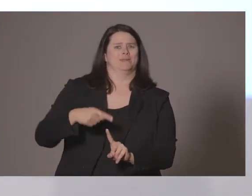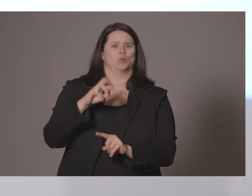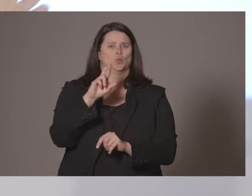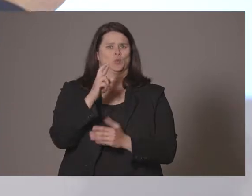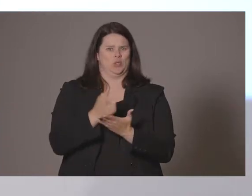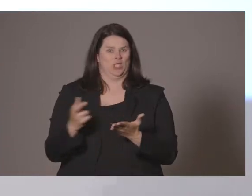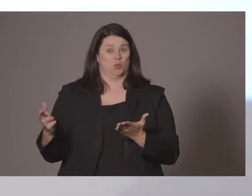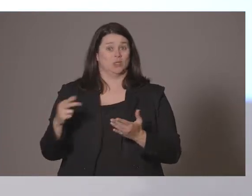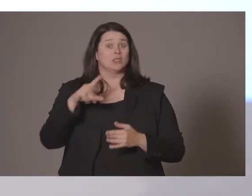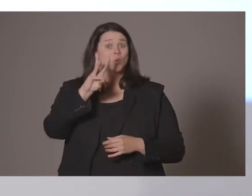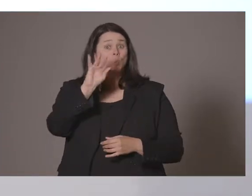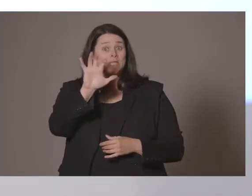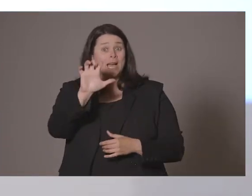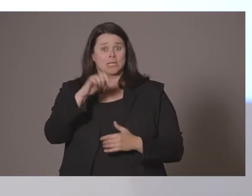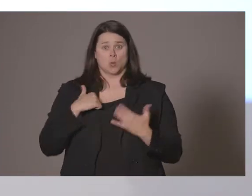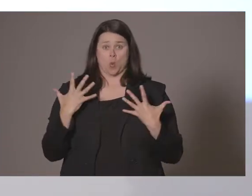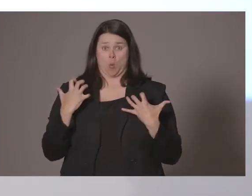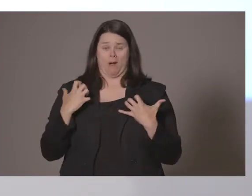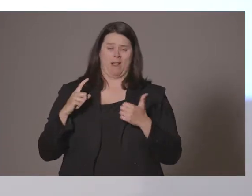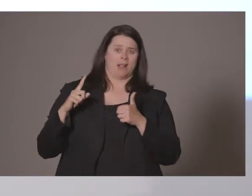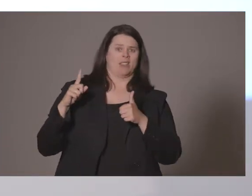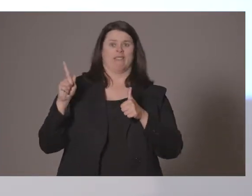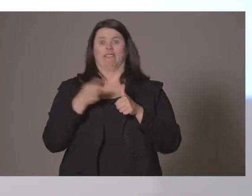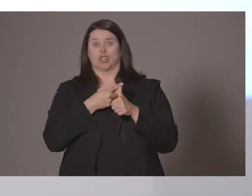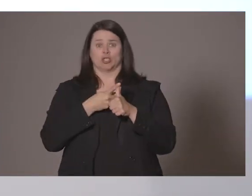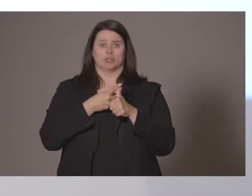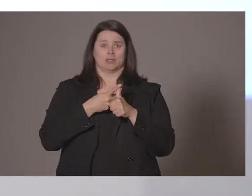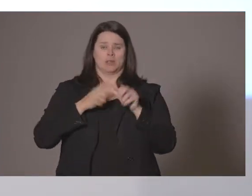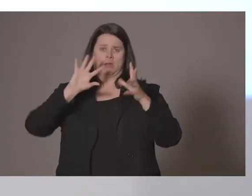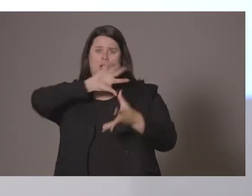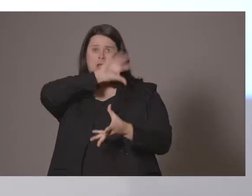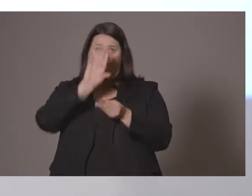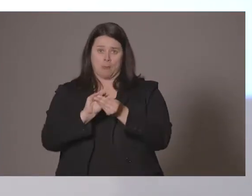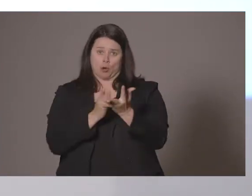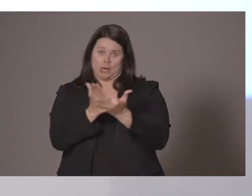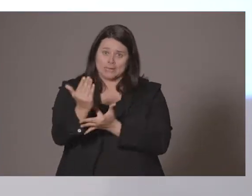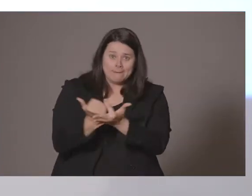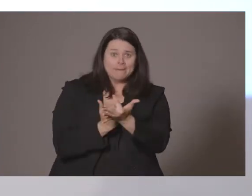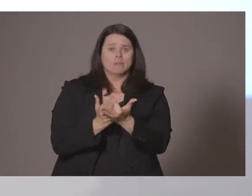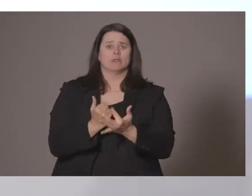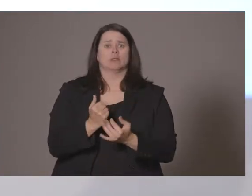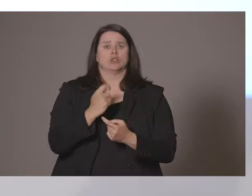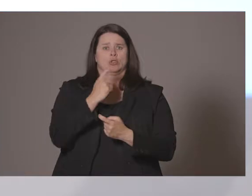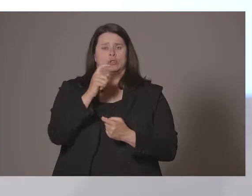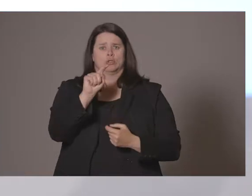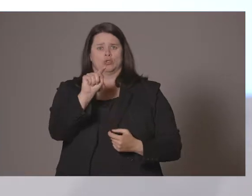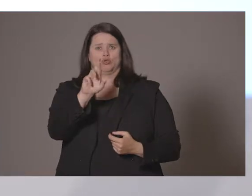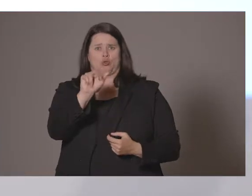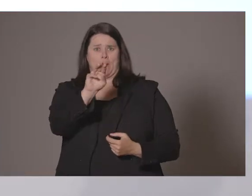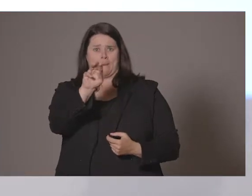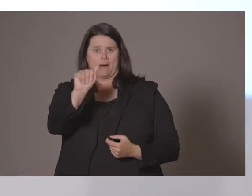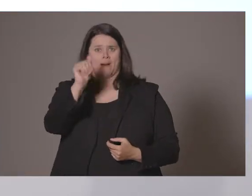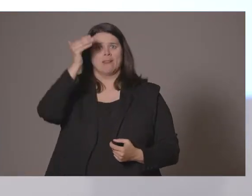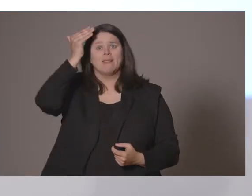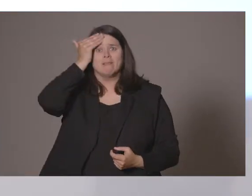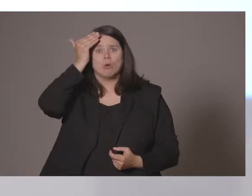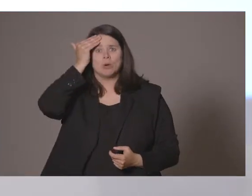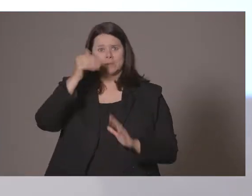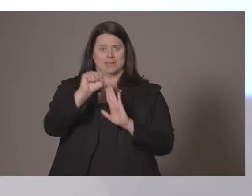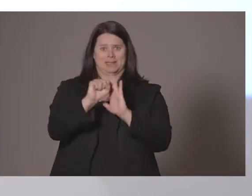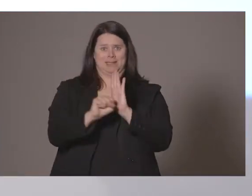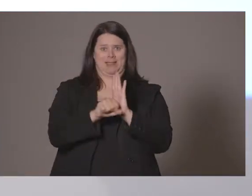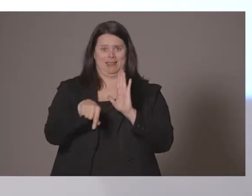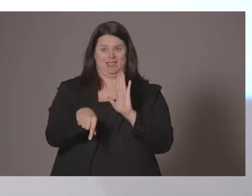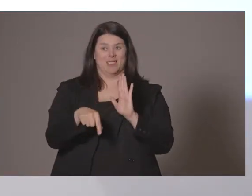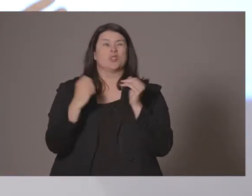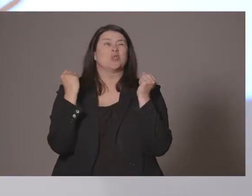first comprehensively trauma-informed state. So there's a lot of resources out there besides